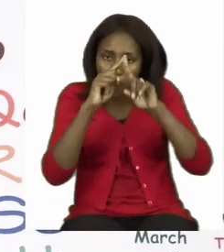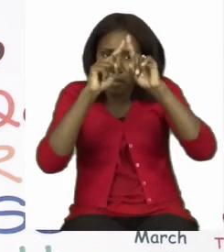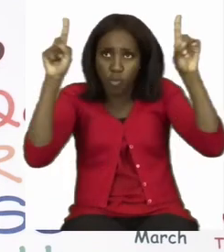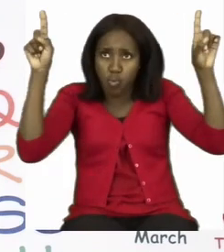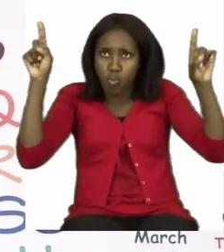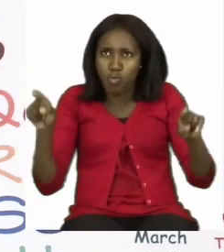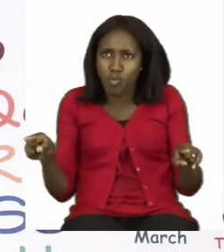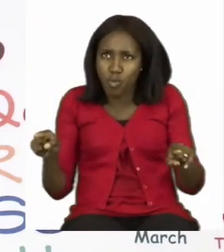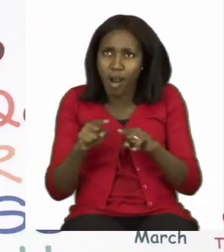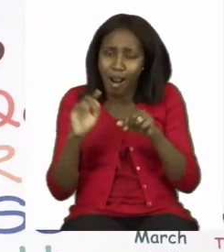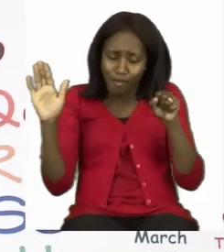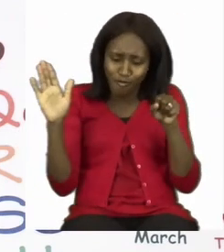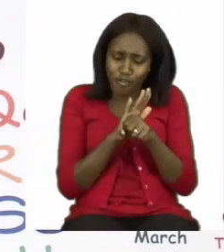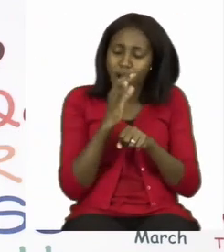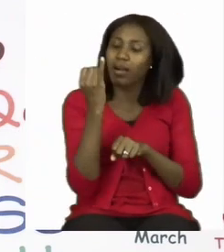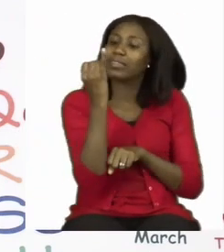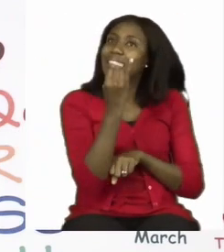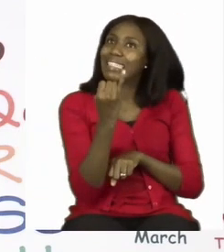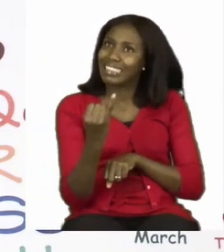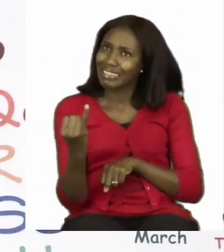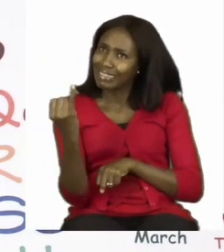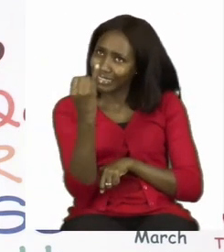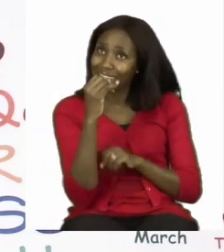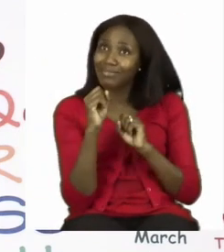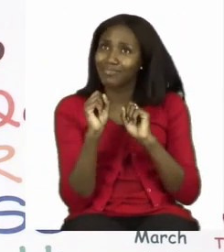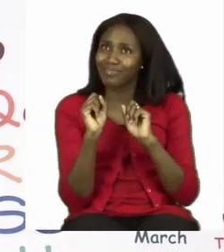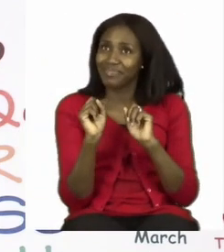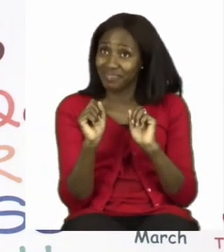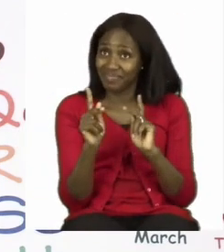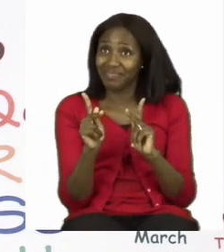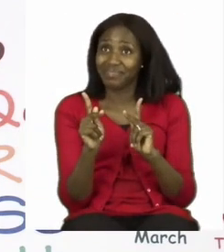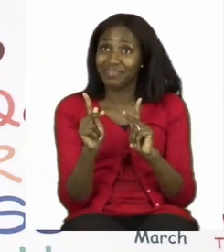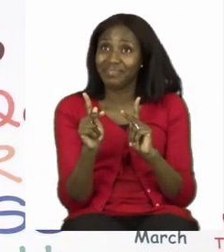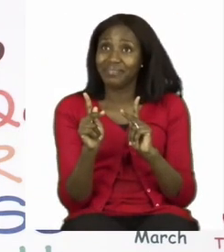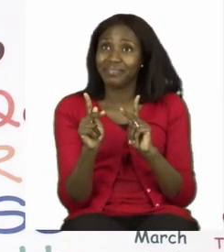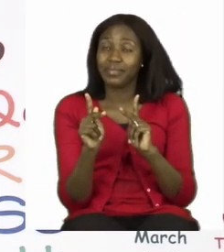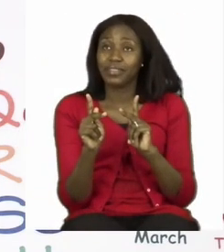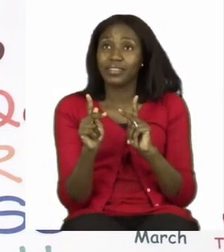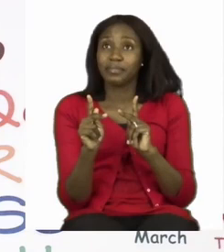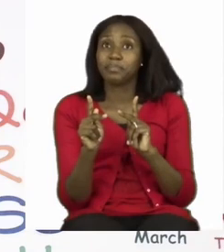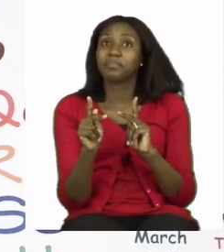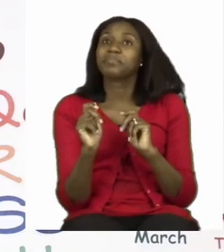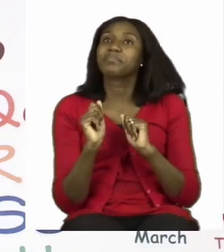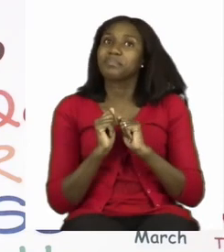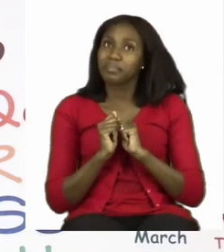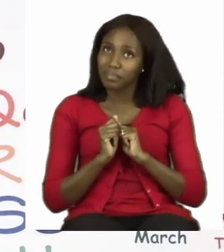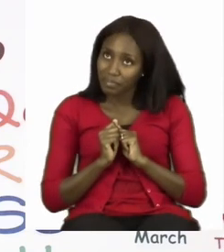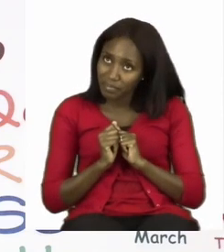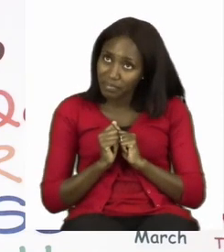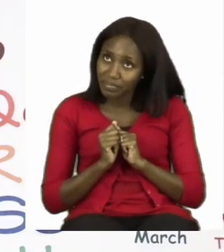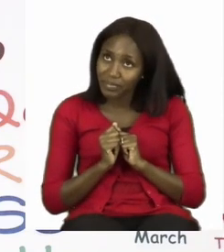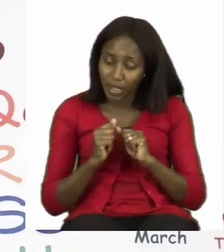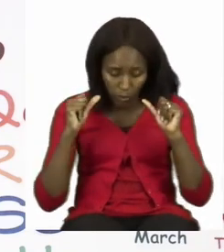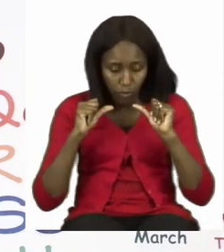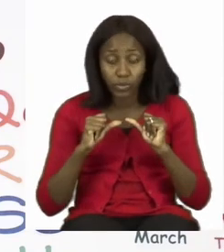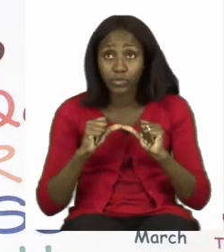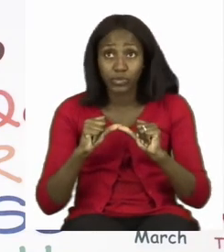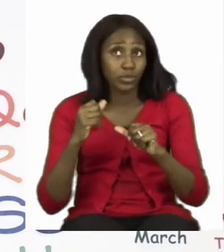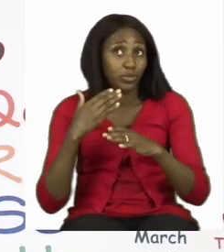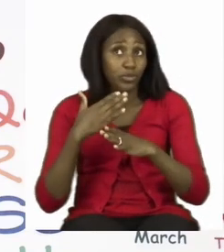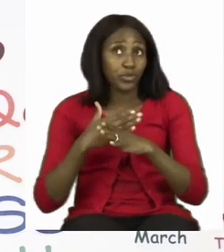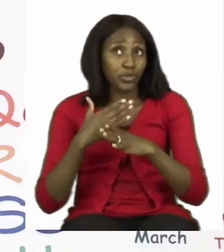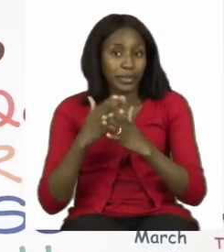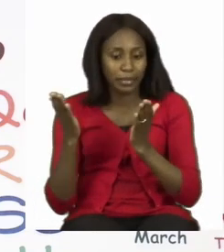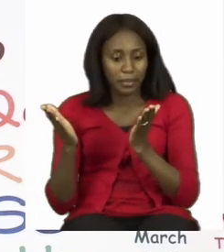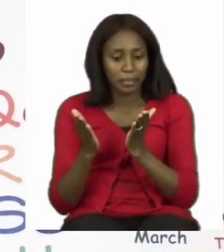page so that there's no space left out. When you're done drawing, you can go to the next page,